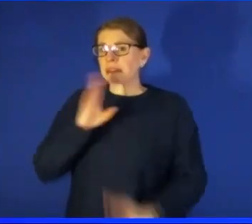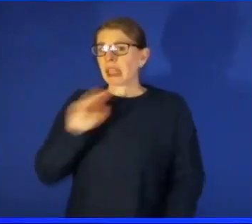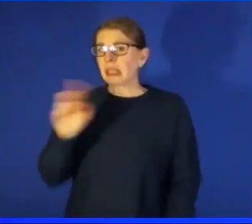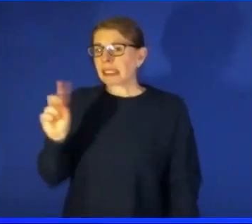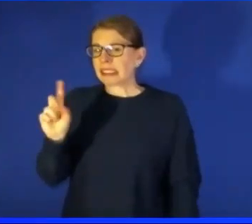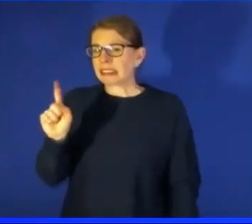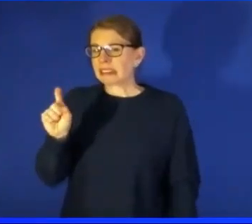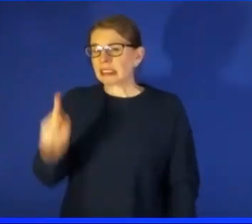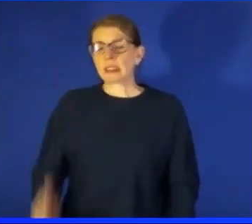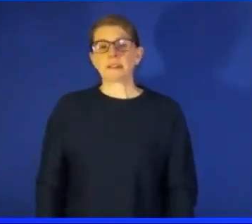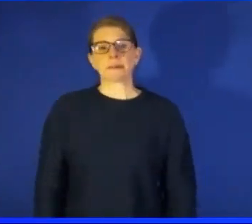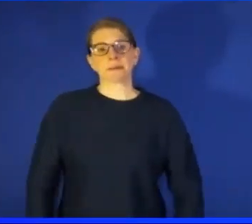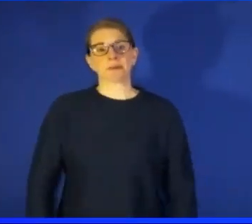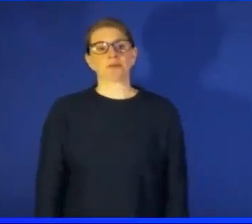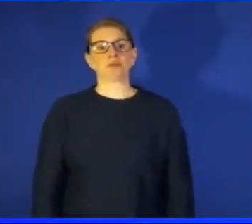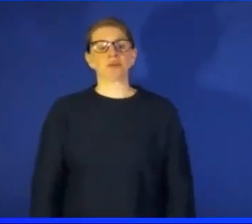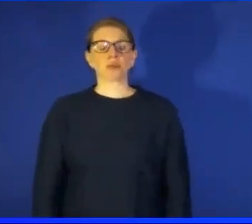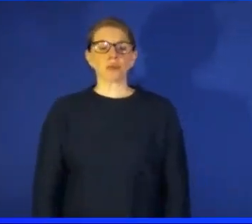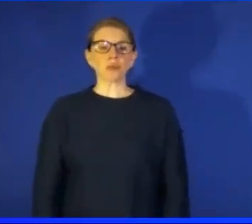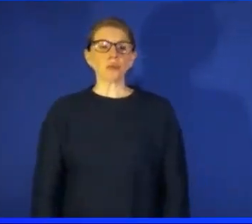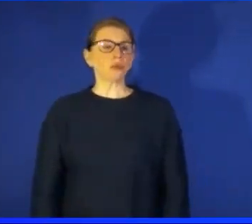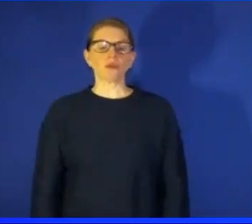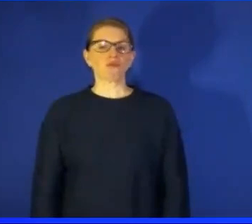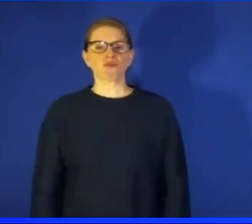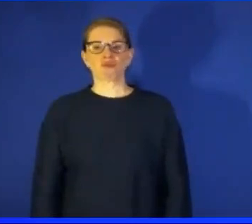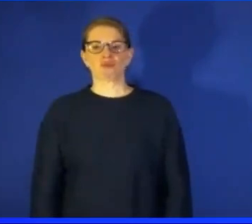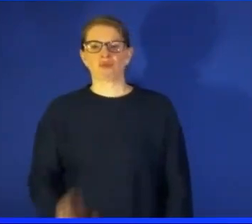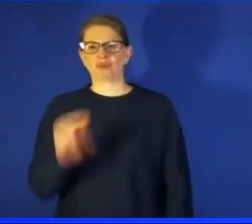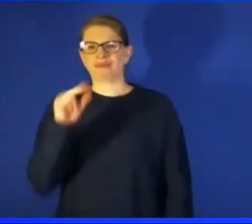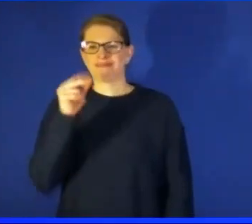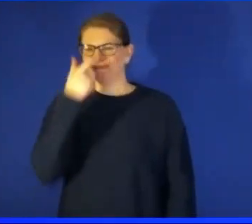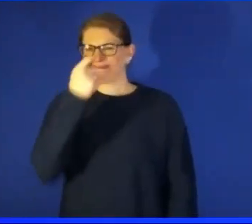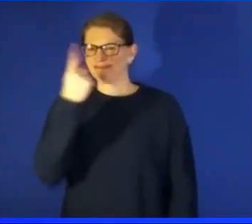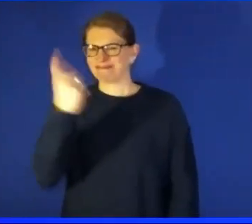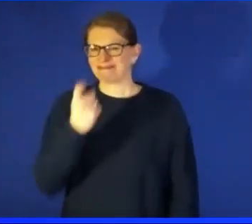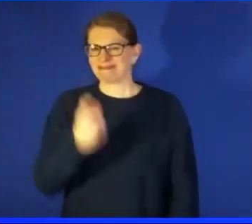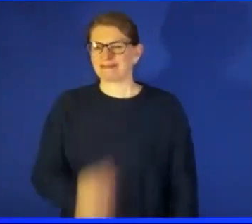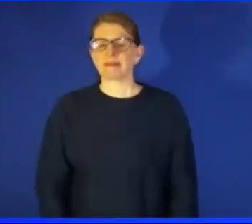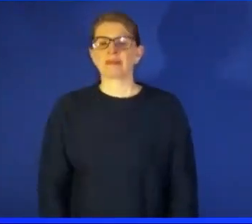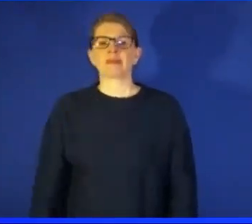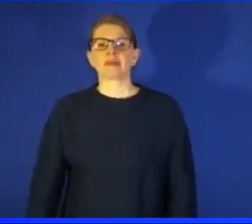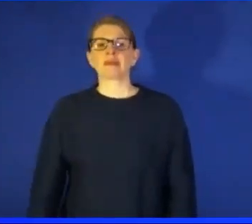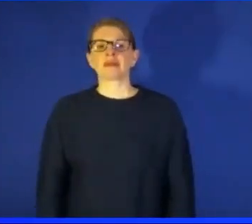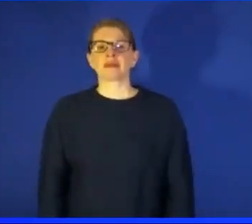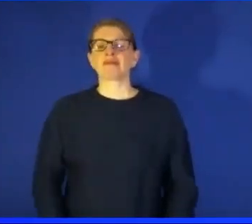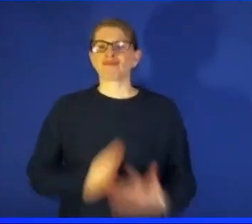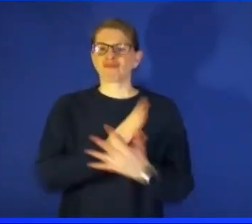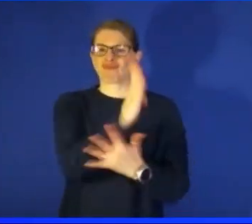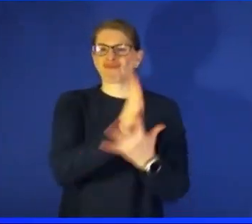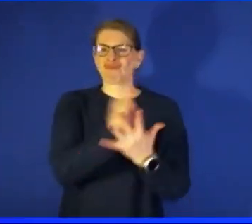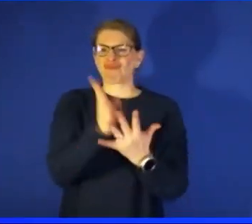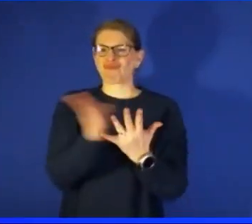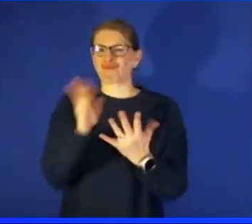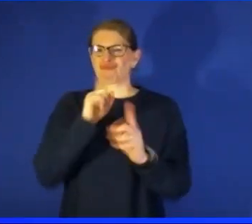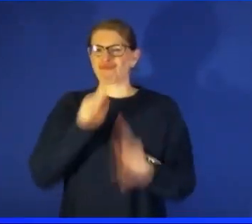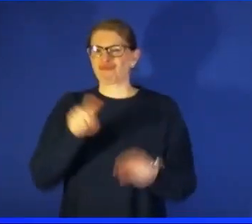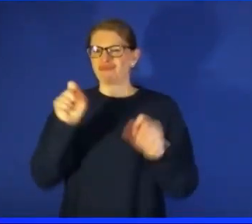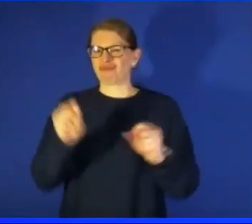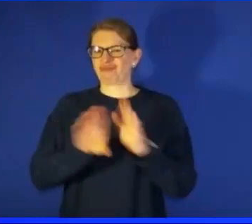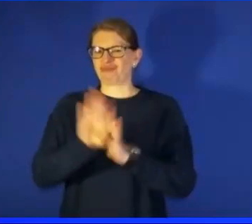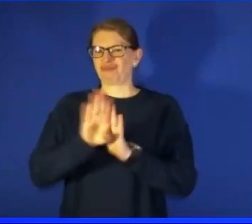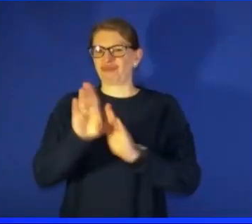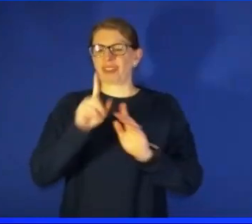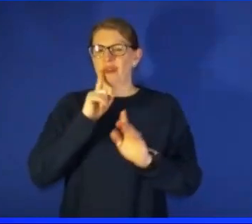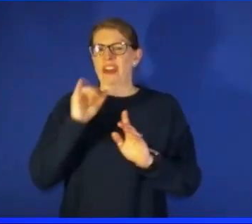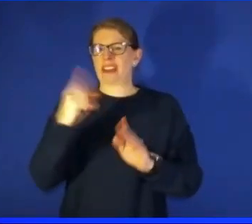No, it's an interesting question because you can kind of take it to some different ways. But, it